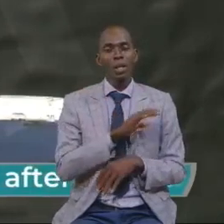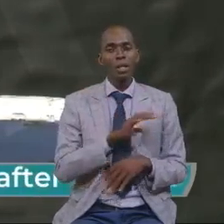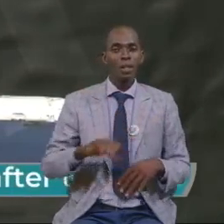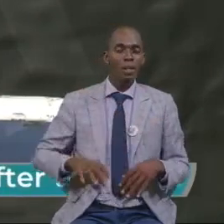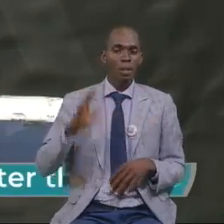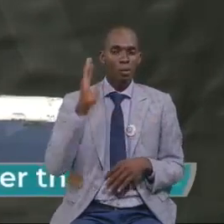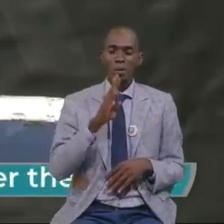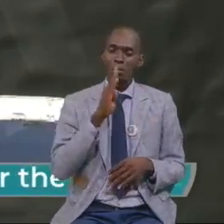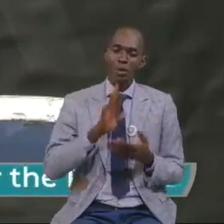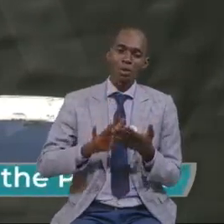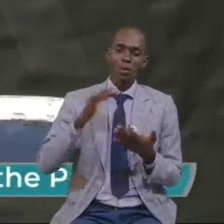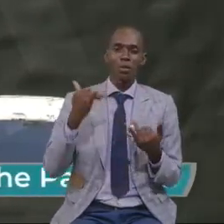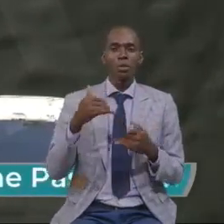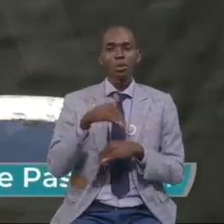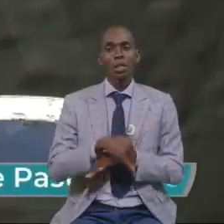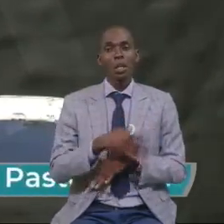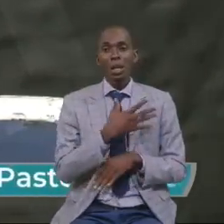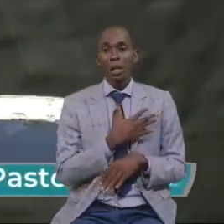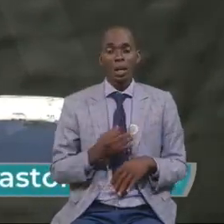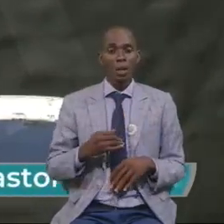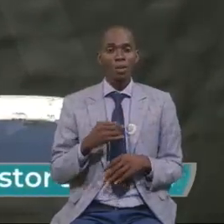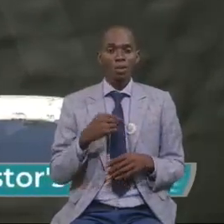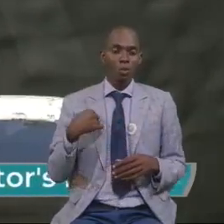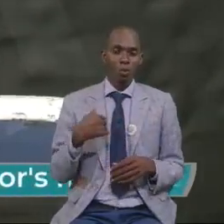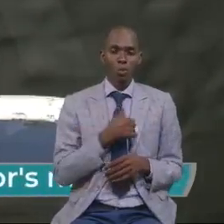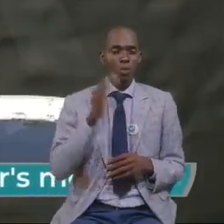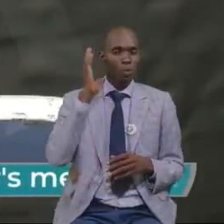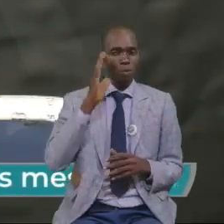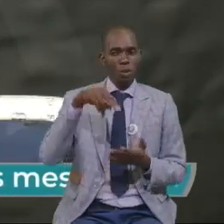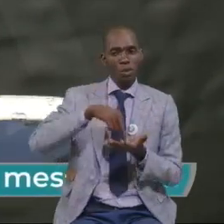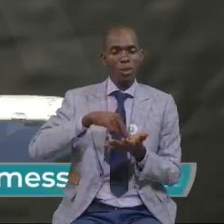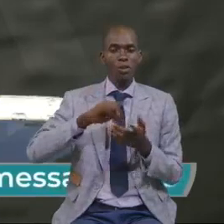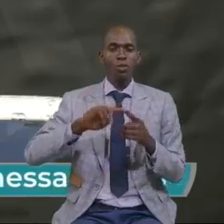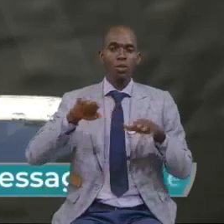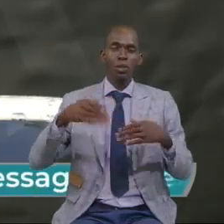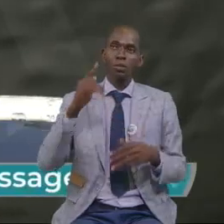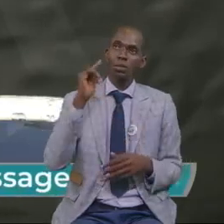glorified tonight. And we will rise up to testify to glorify him.